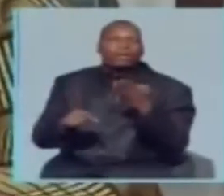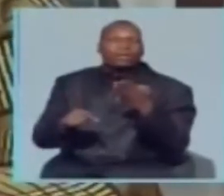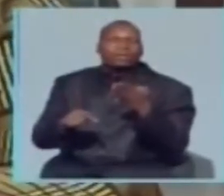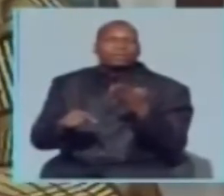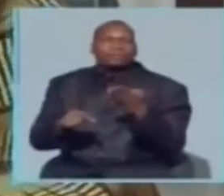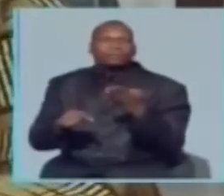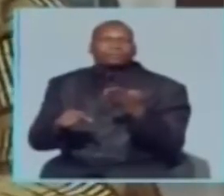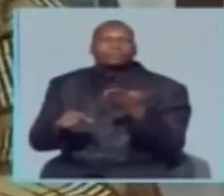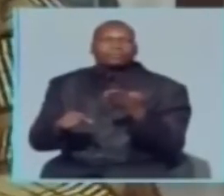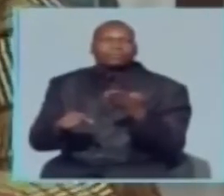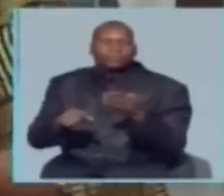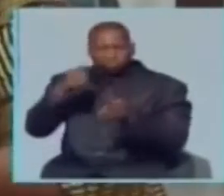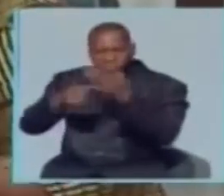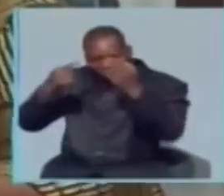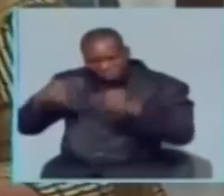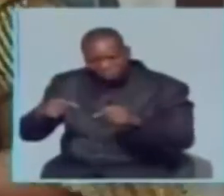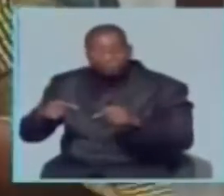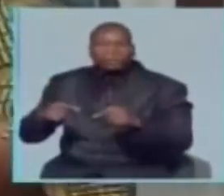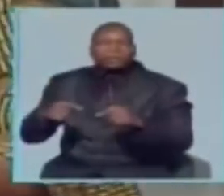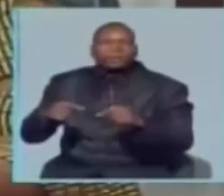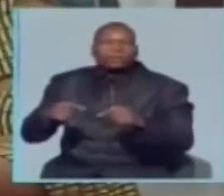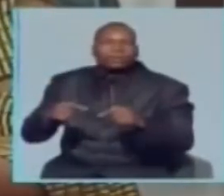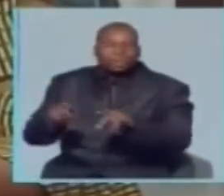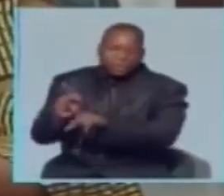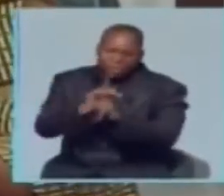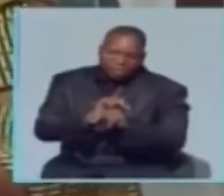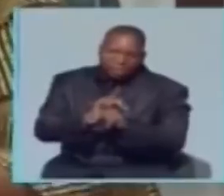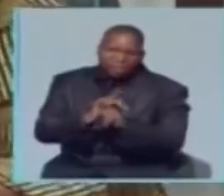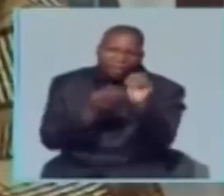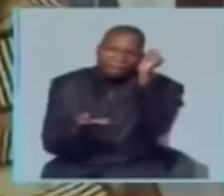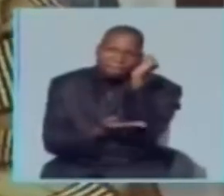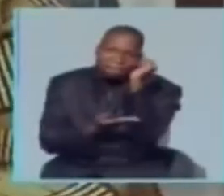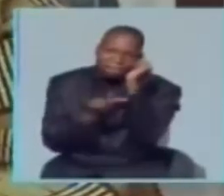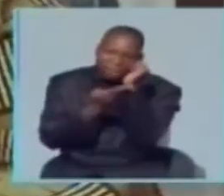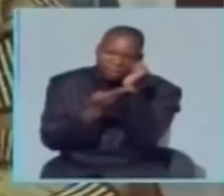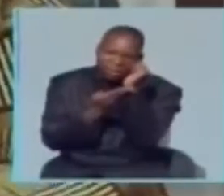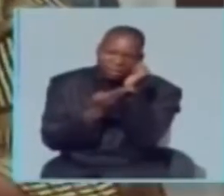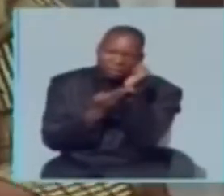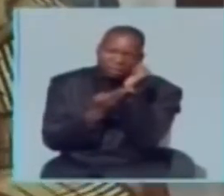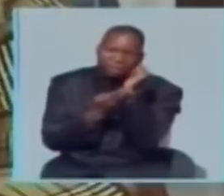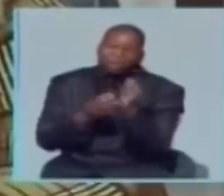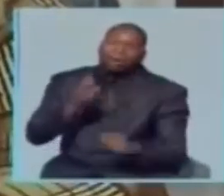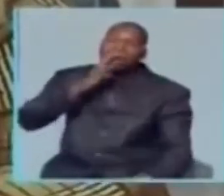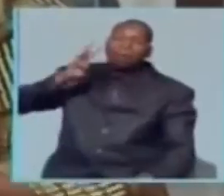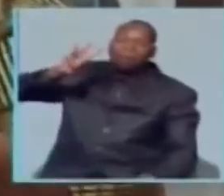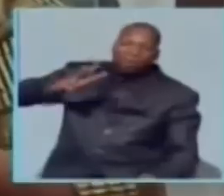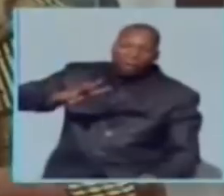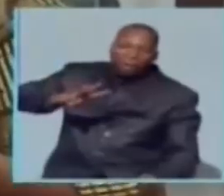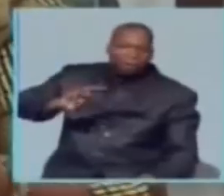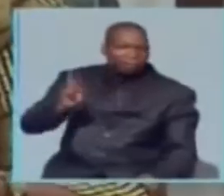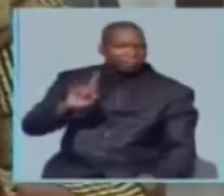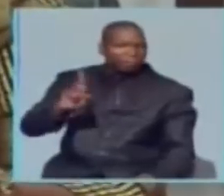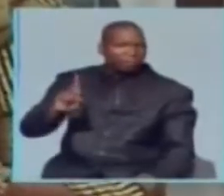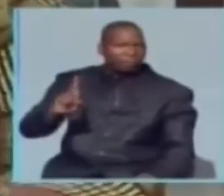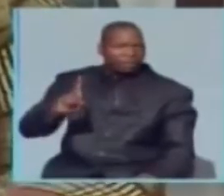the status quo and hope that we improve it. They don't want it to get any worse. And at the same time, the Zambians,